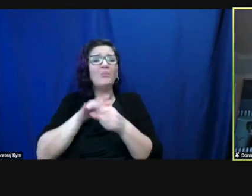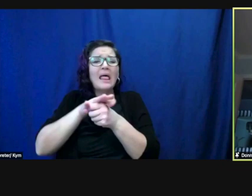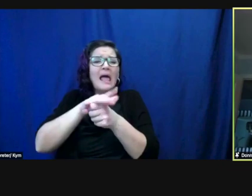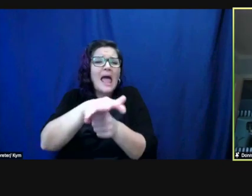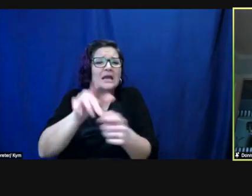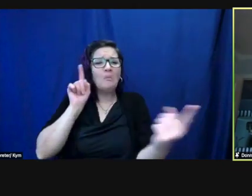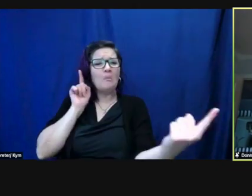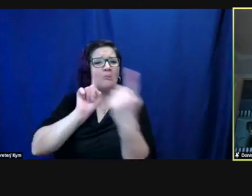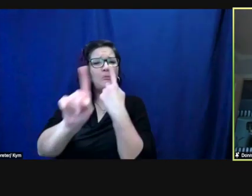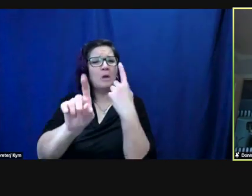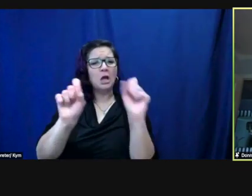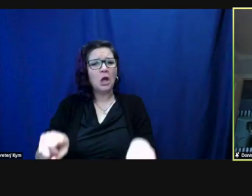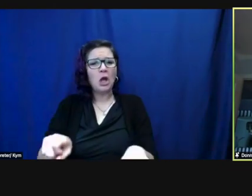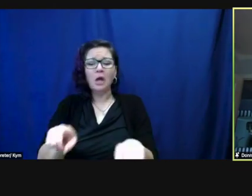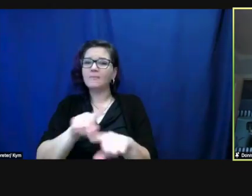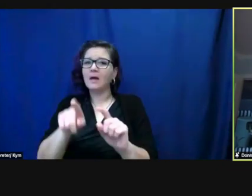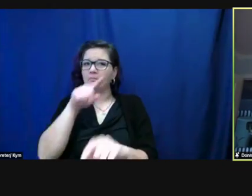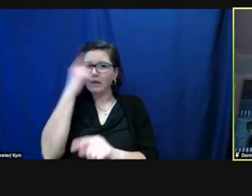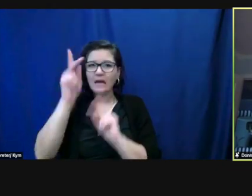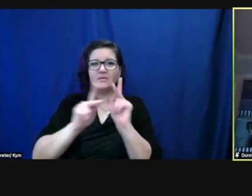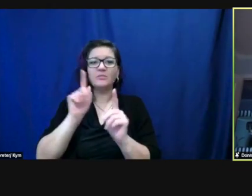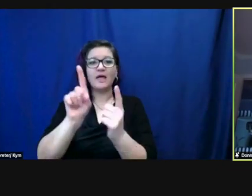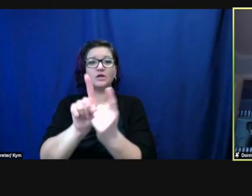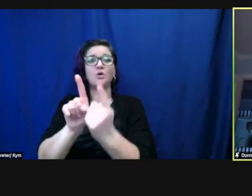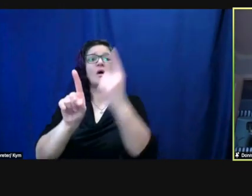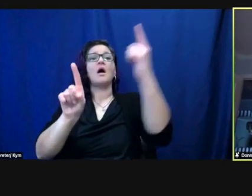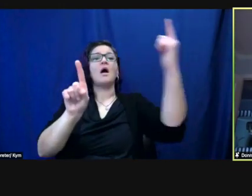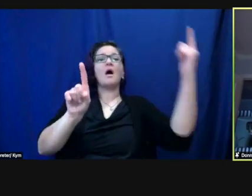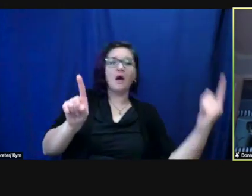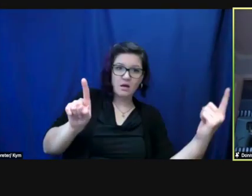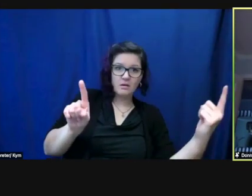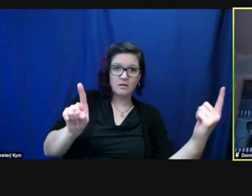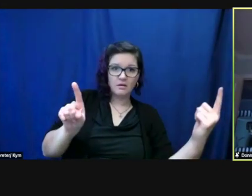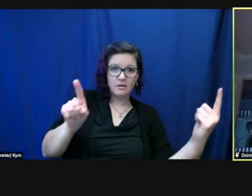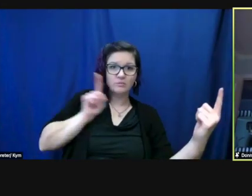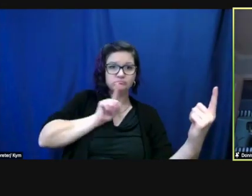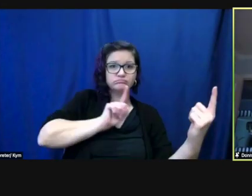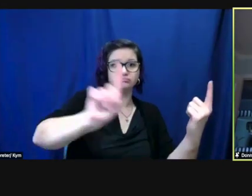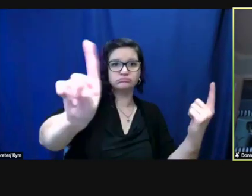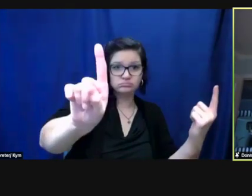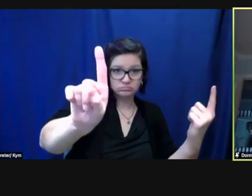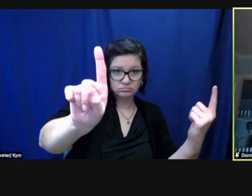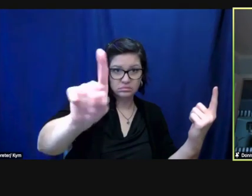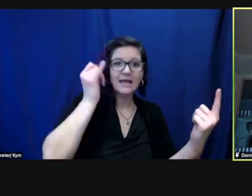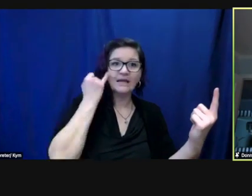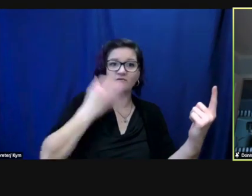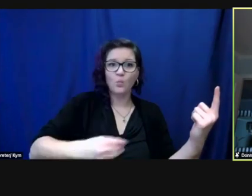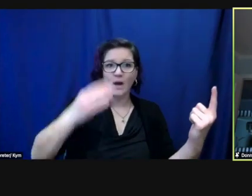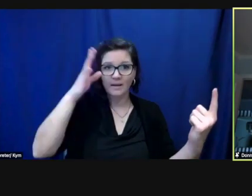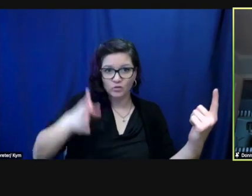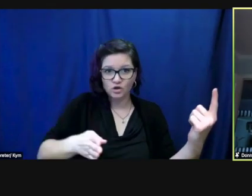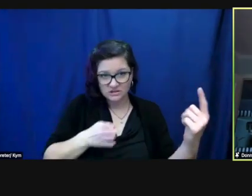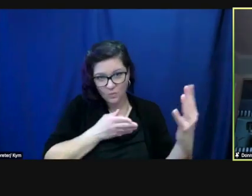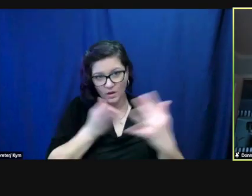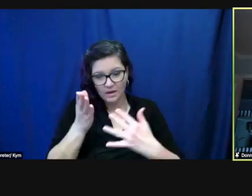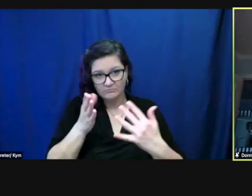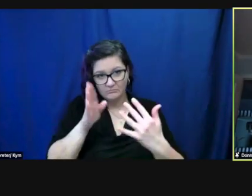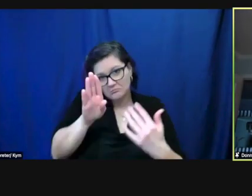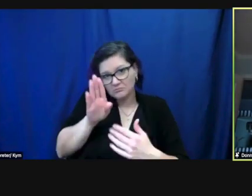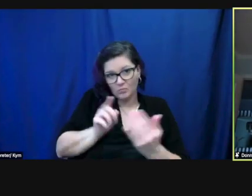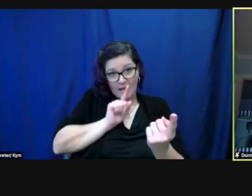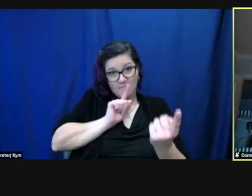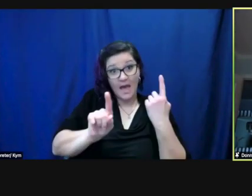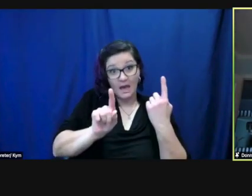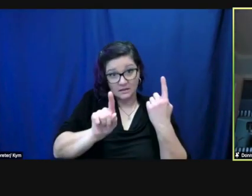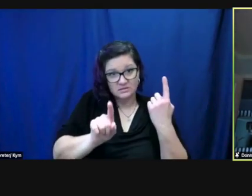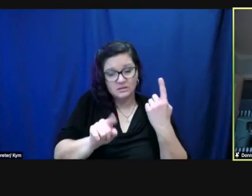not, but black people had to step off the sidewalk when white people went by. So that's the type of